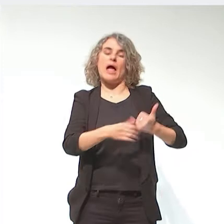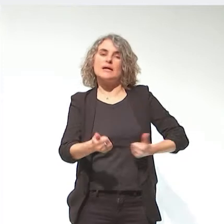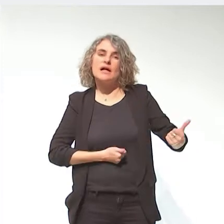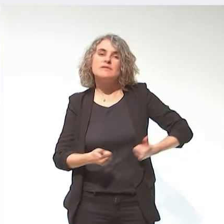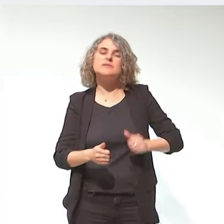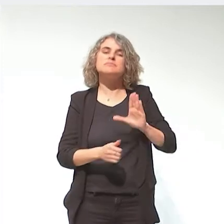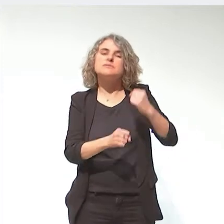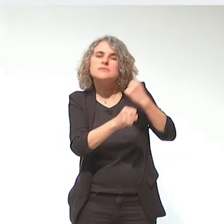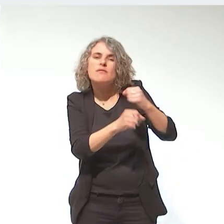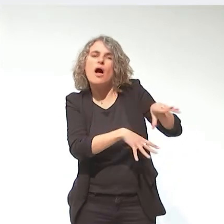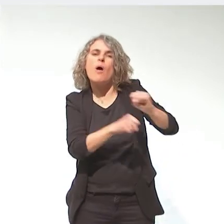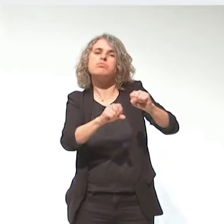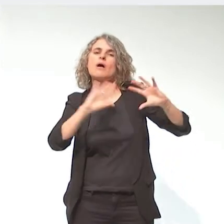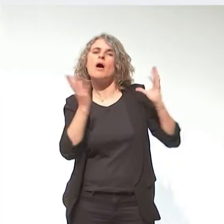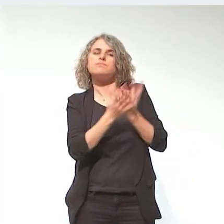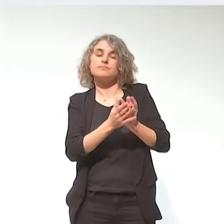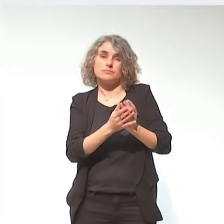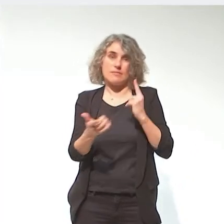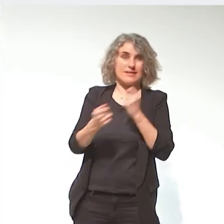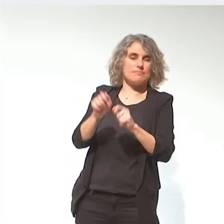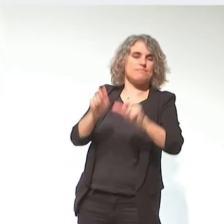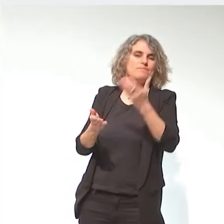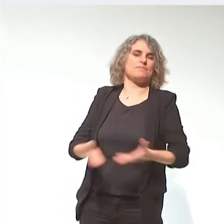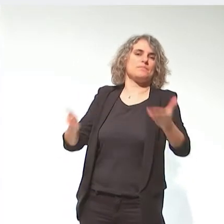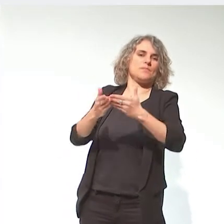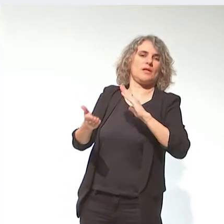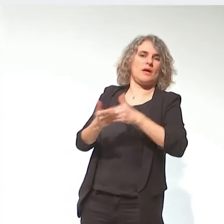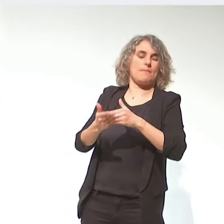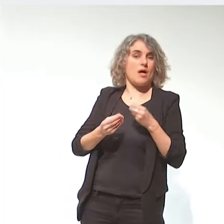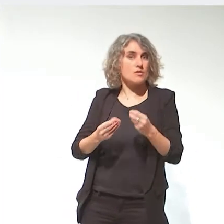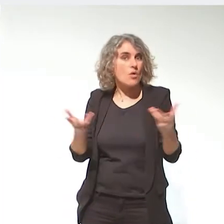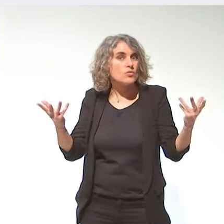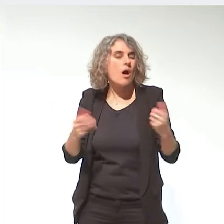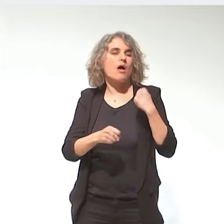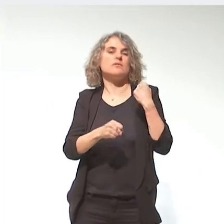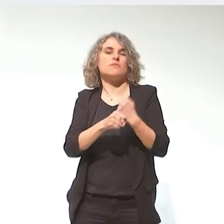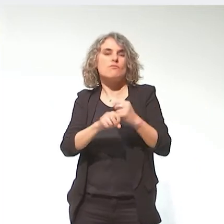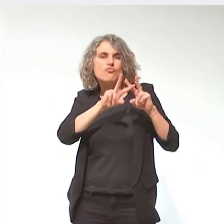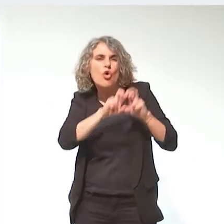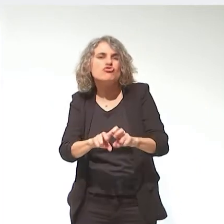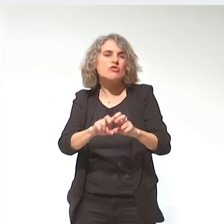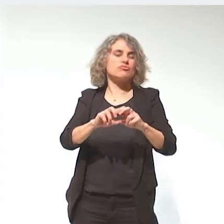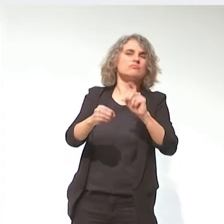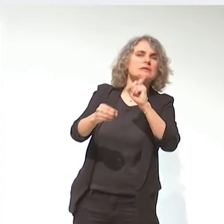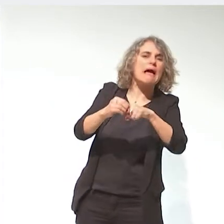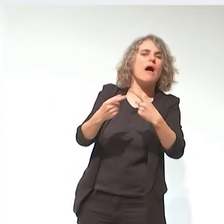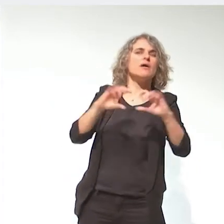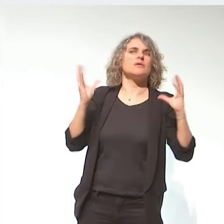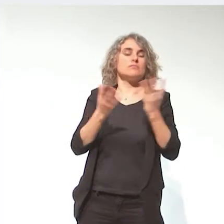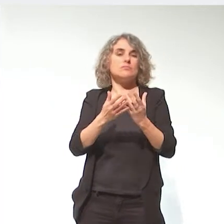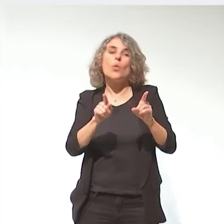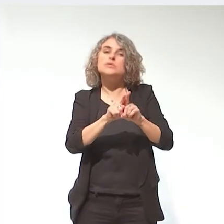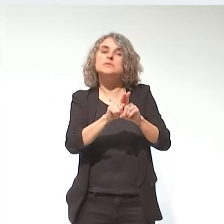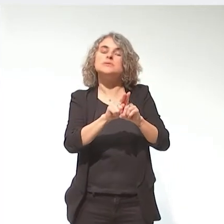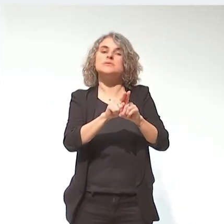and enhance the work with social partners and organizations of persons with disabilities. So we really